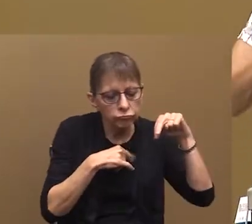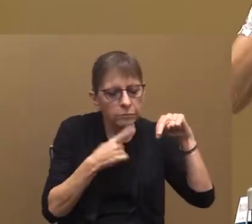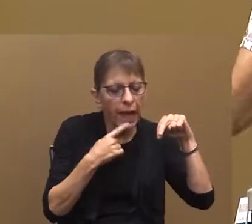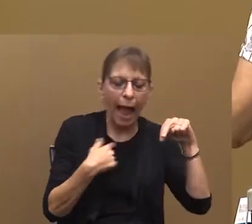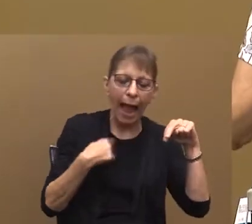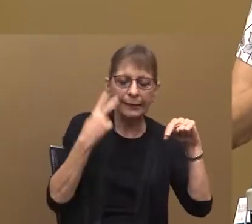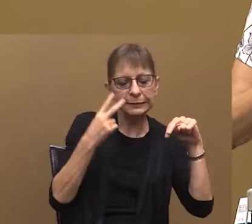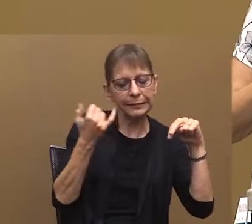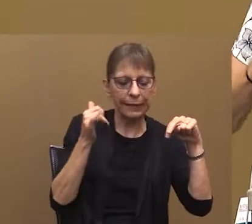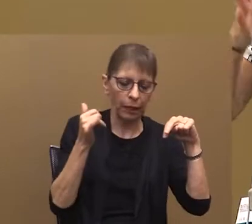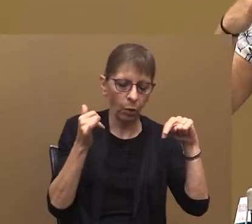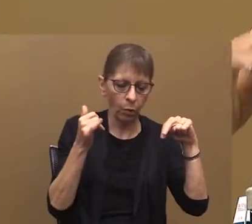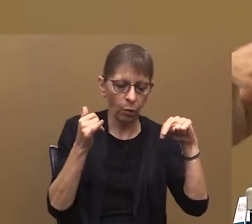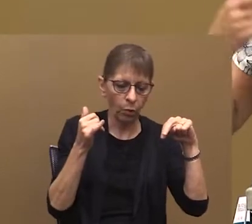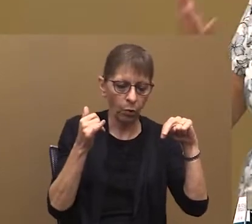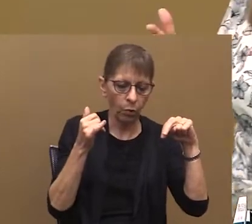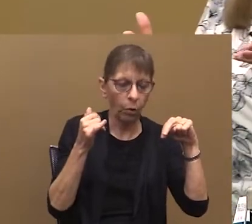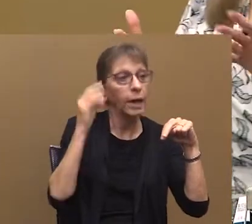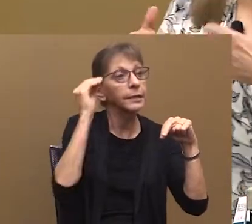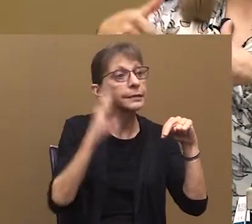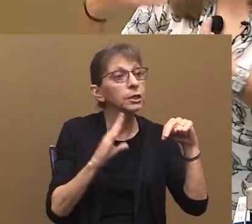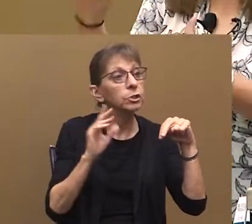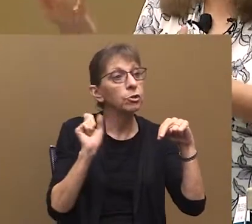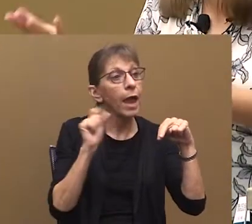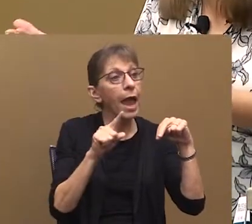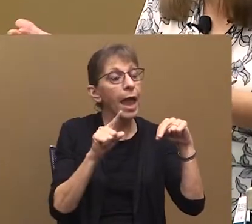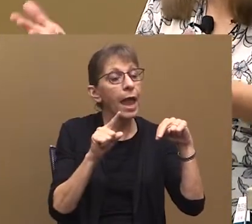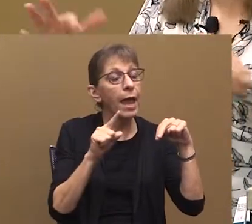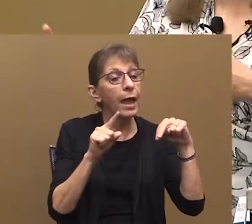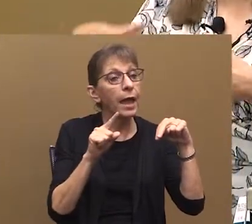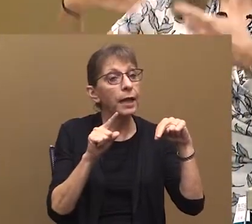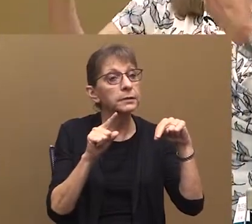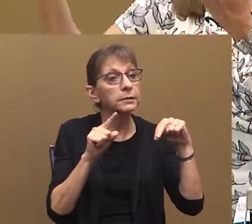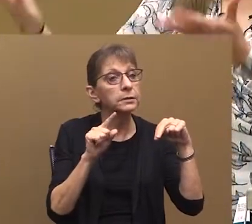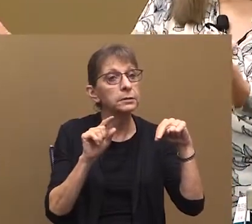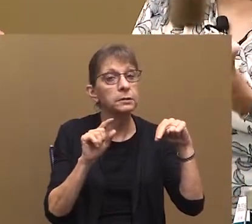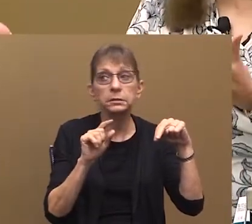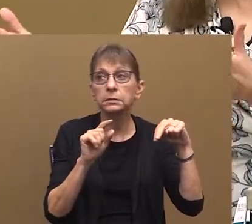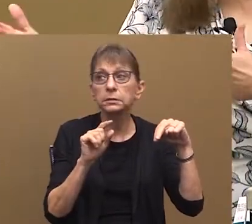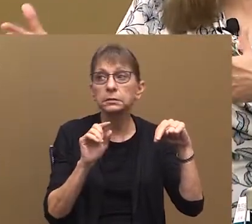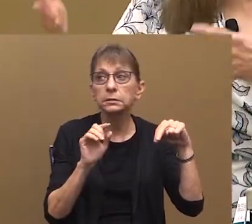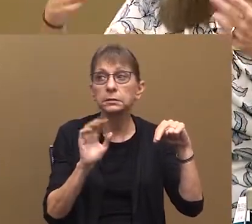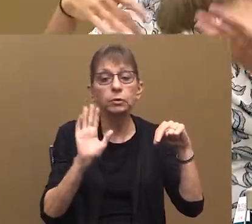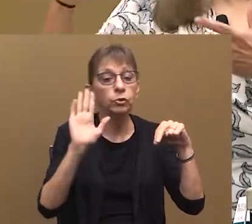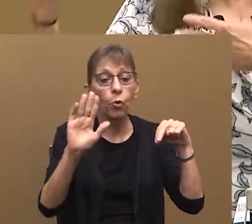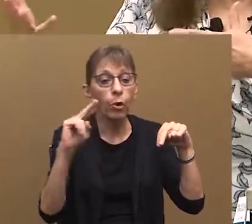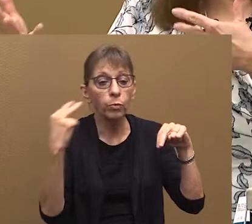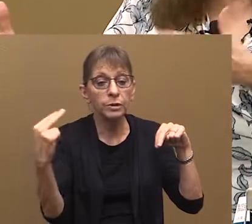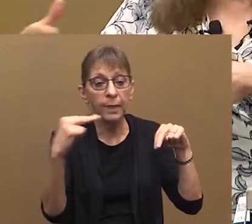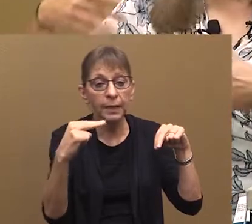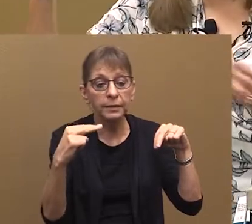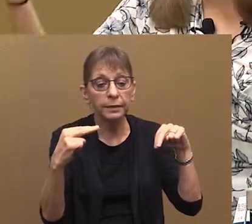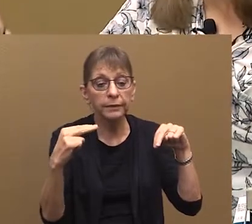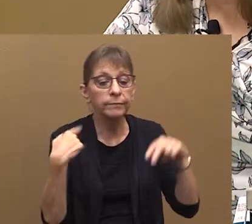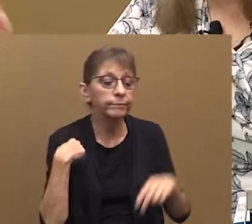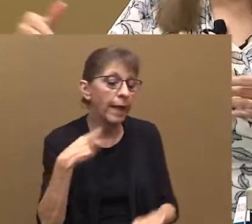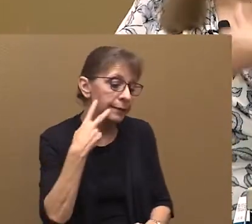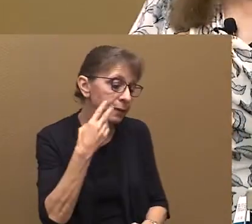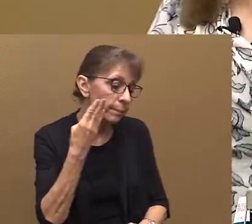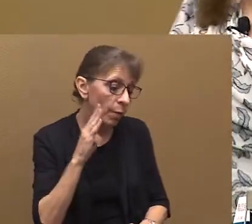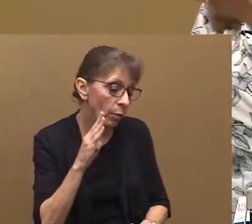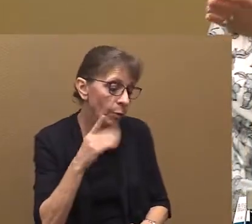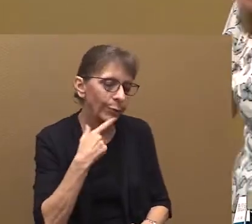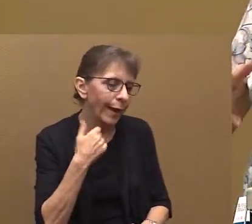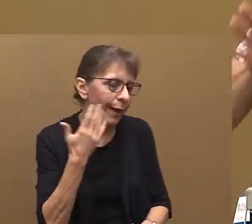could say, I see yellow, and the teacher asks, what's your perspective? And they could say, I see